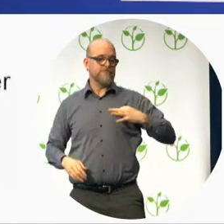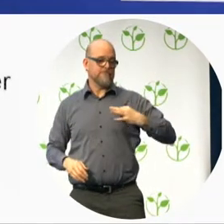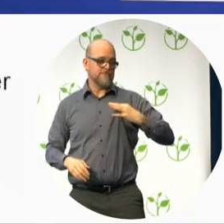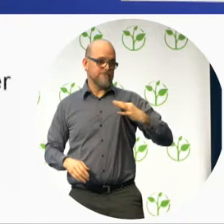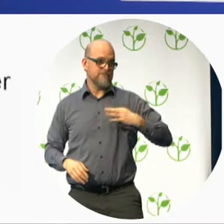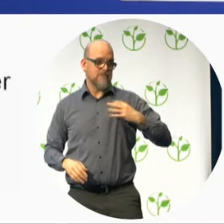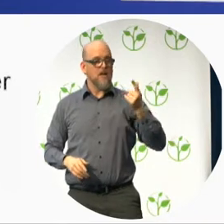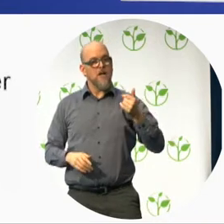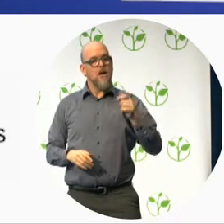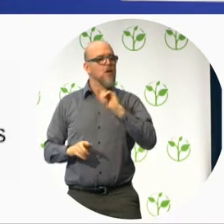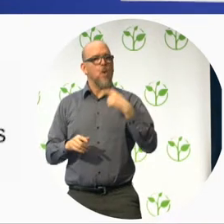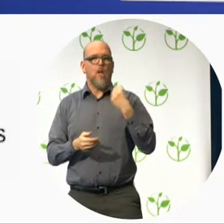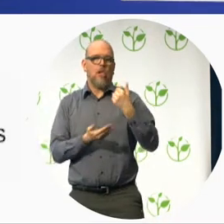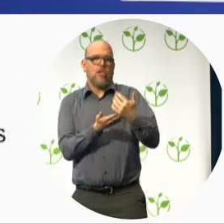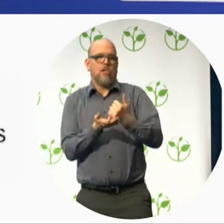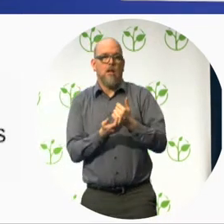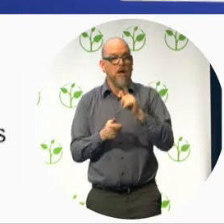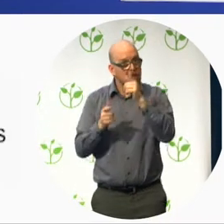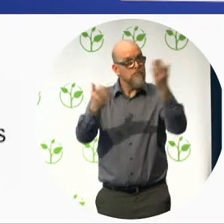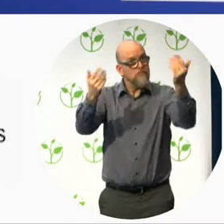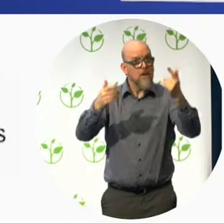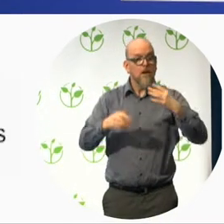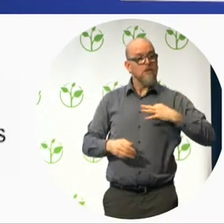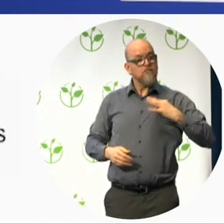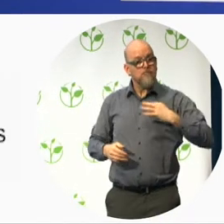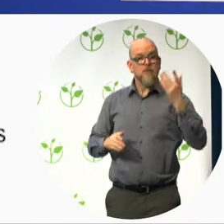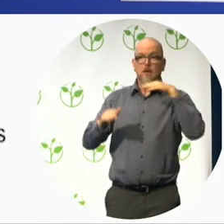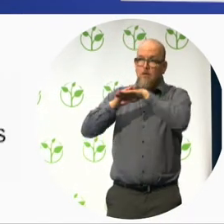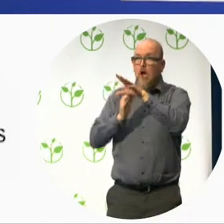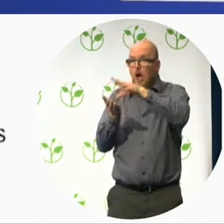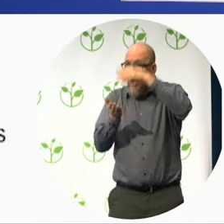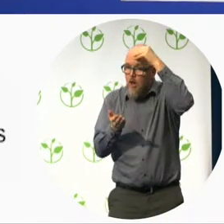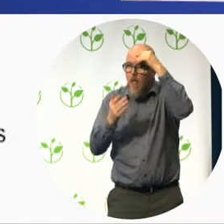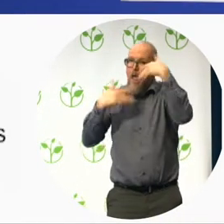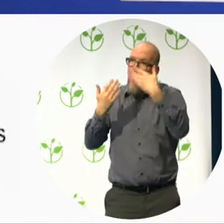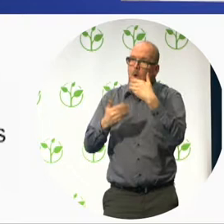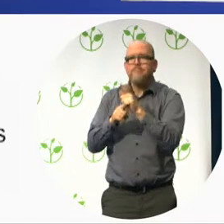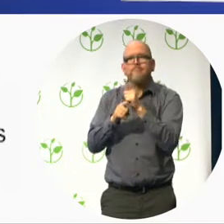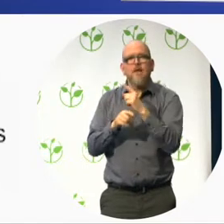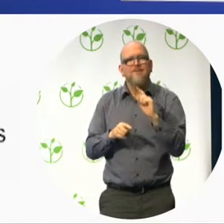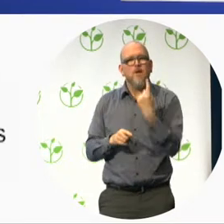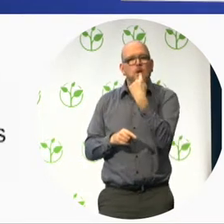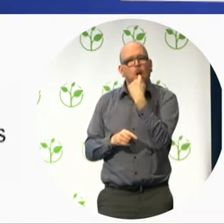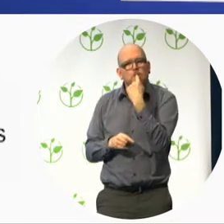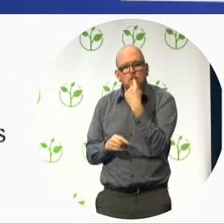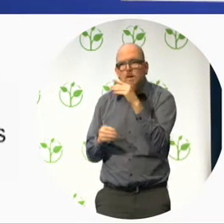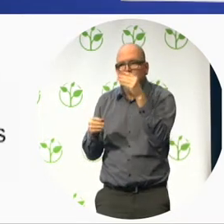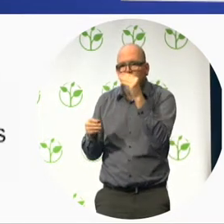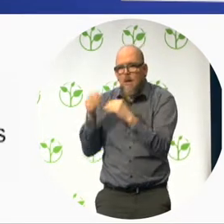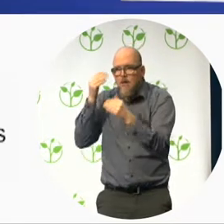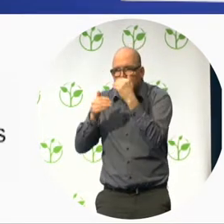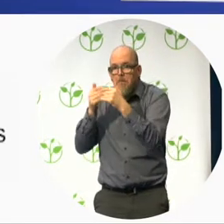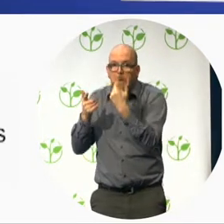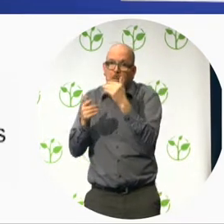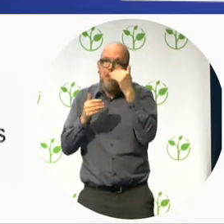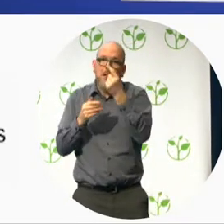finding volunteers to help us with this. And again, I think that's a way to save taxpayer dollars and something that a lot of other entities could look at